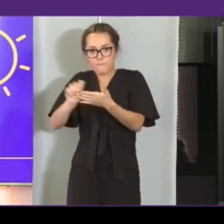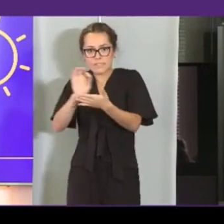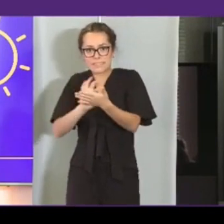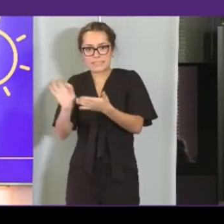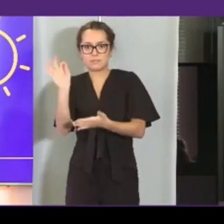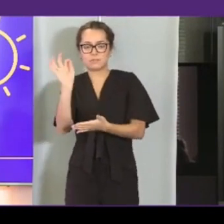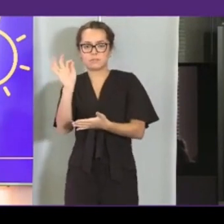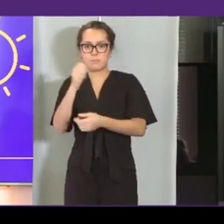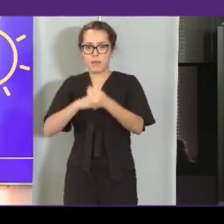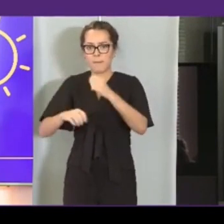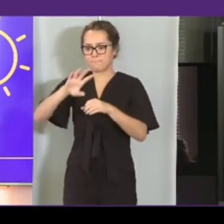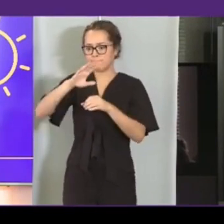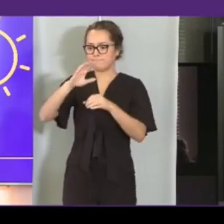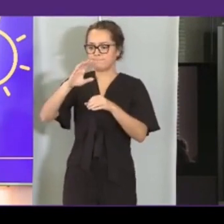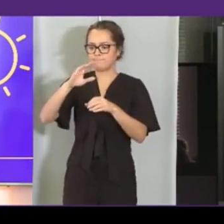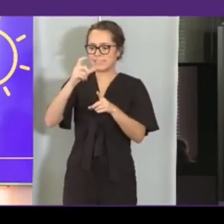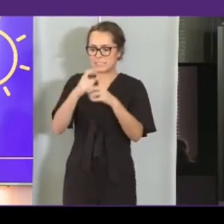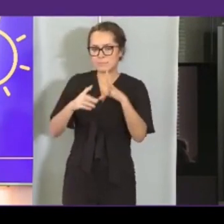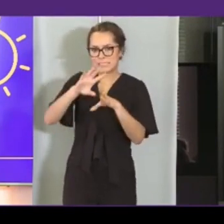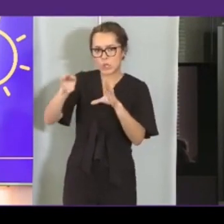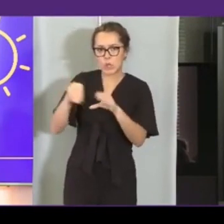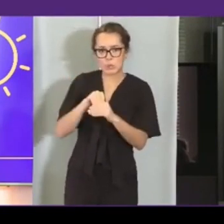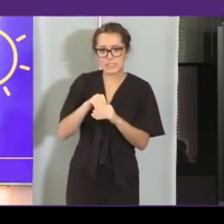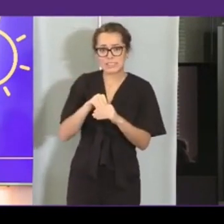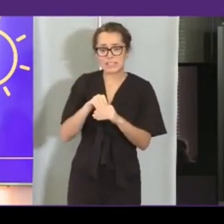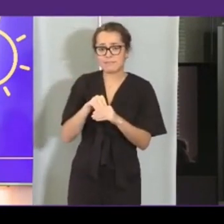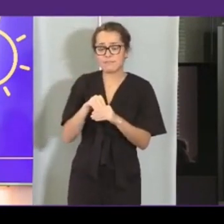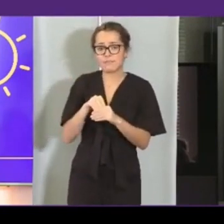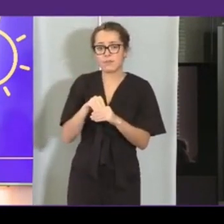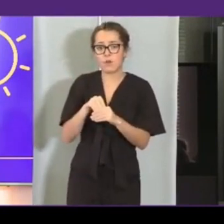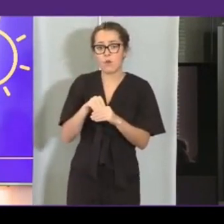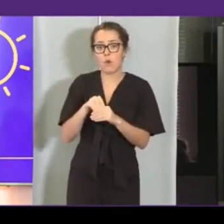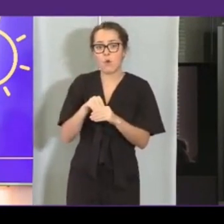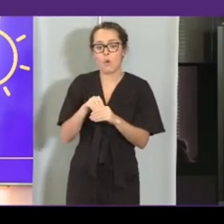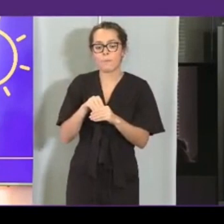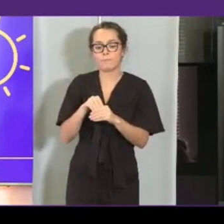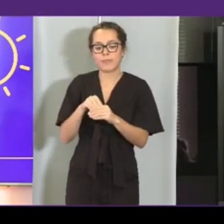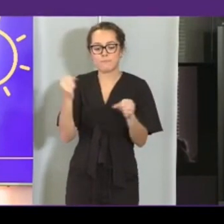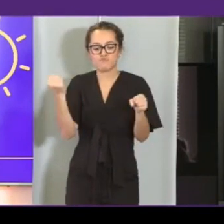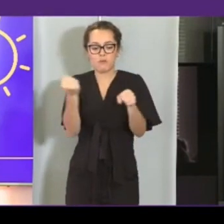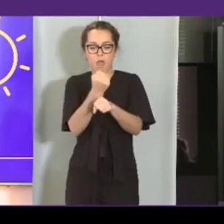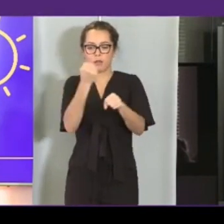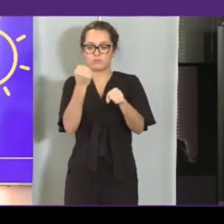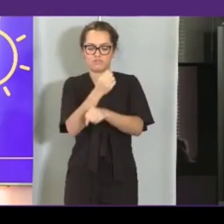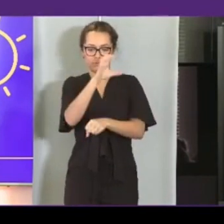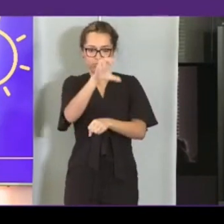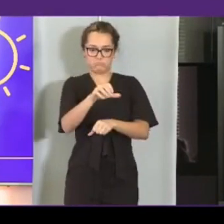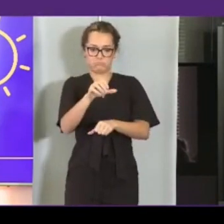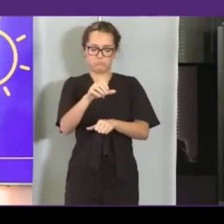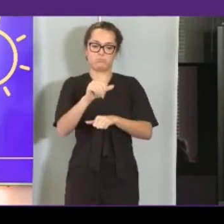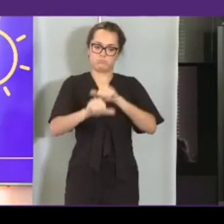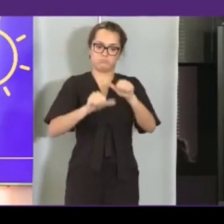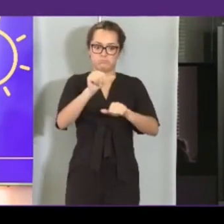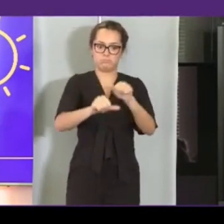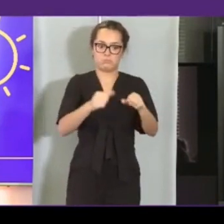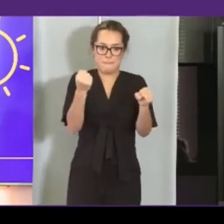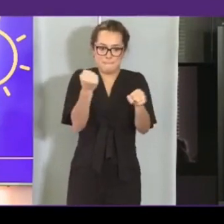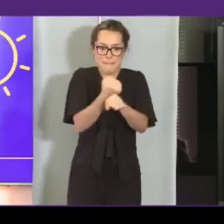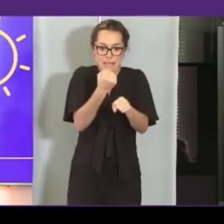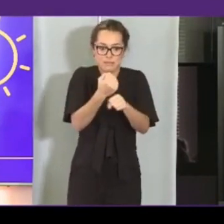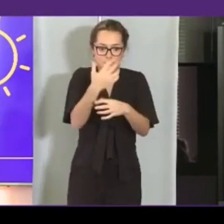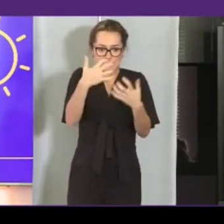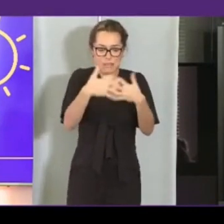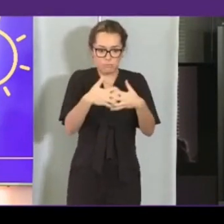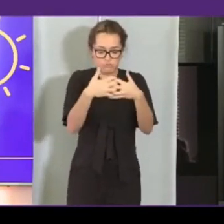disability inclusive. Not just offices, we have production sites as well for where we make